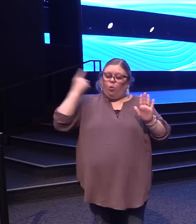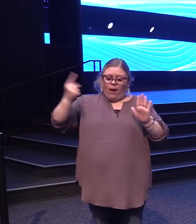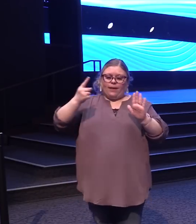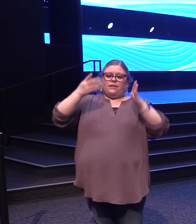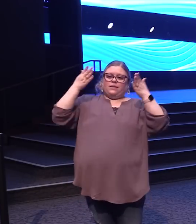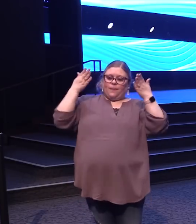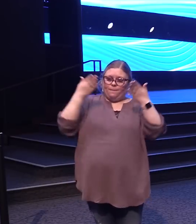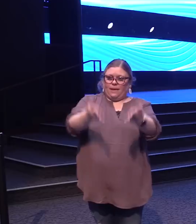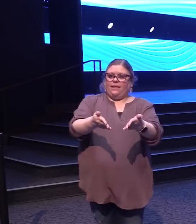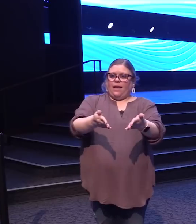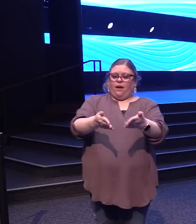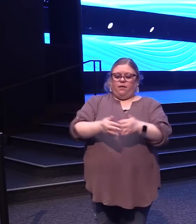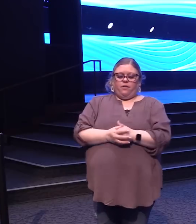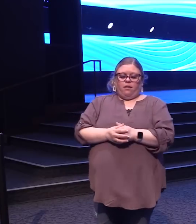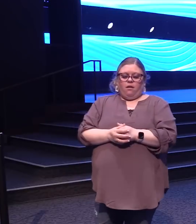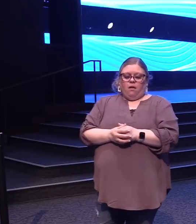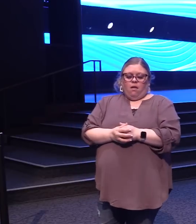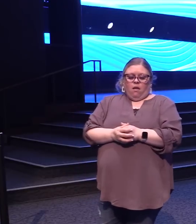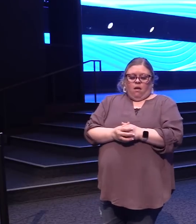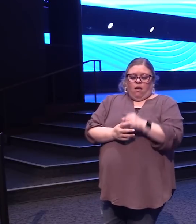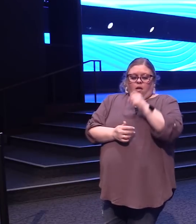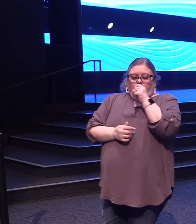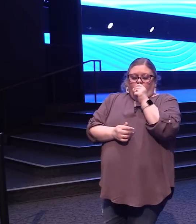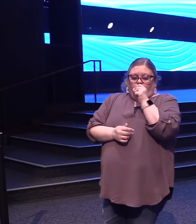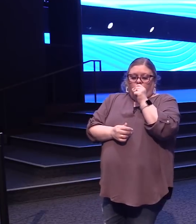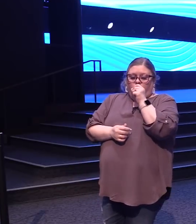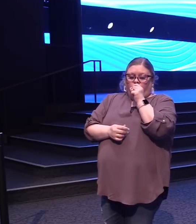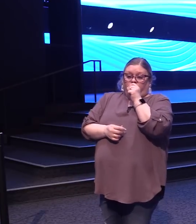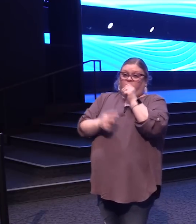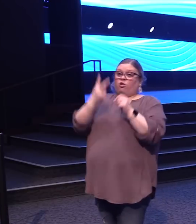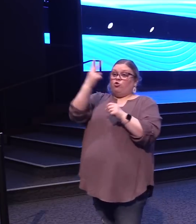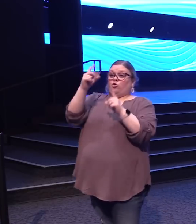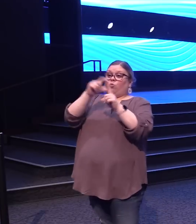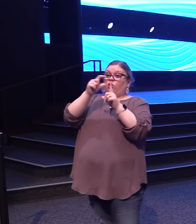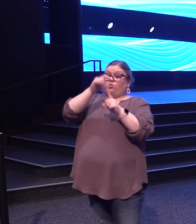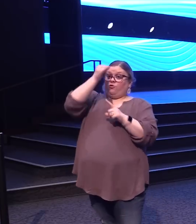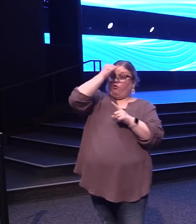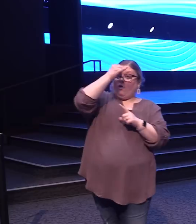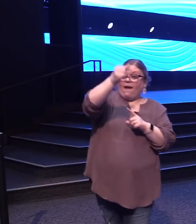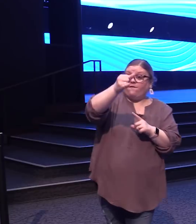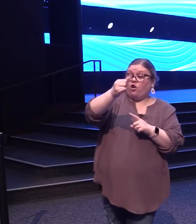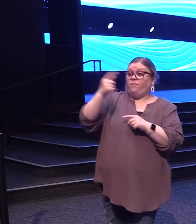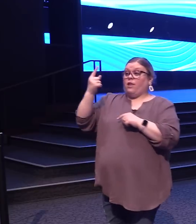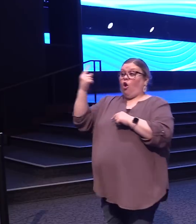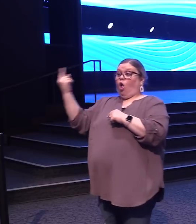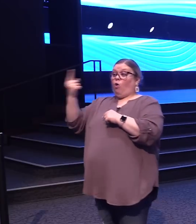there. These two words, forever and always,